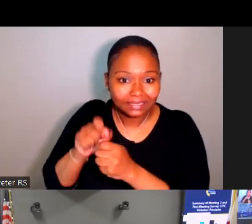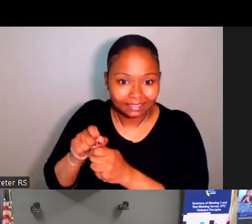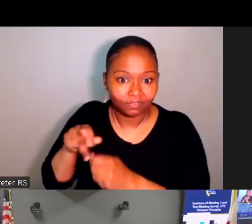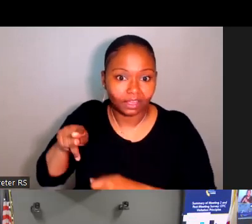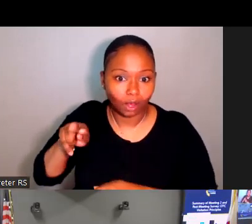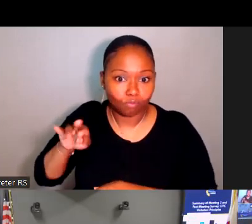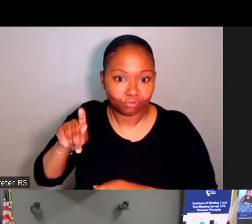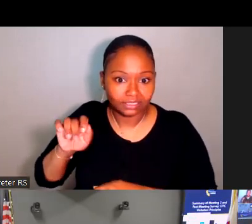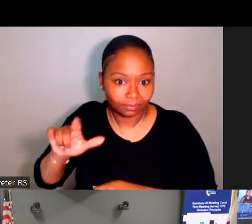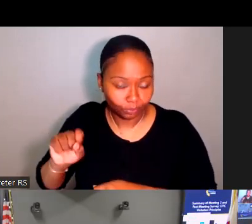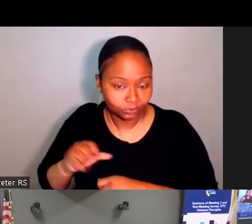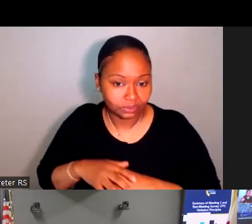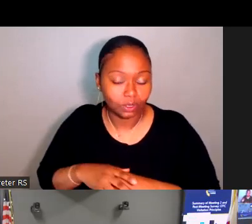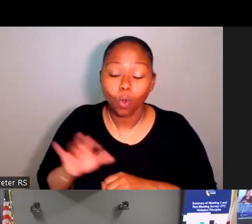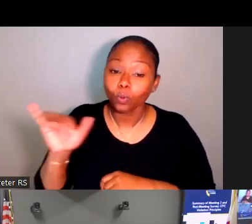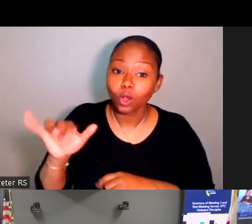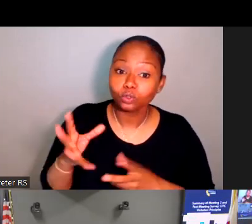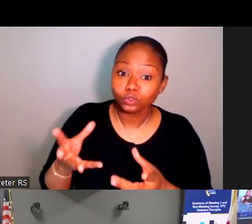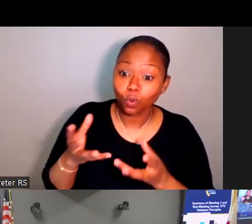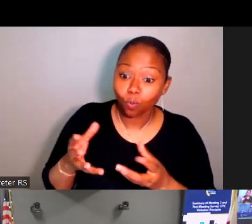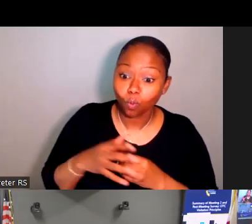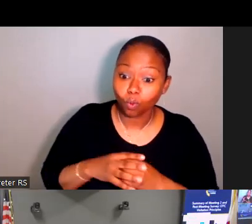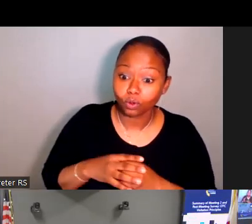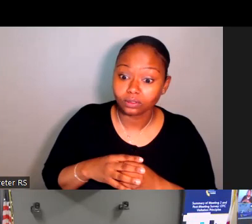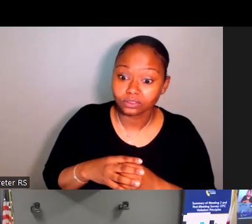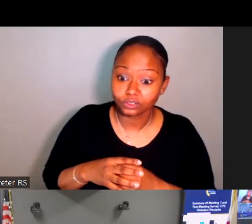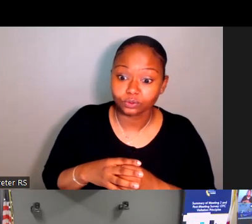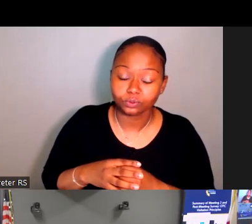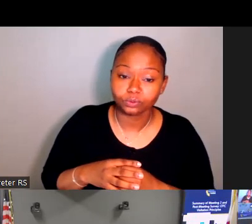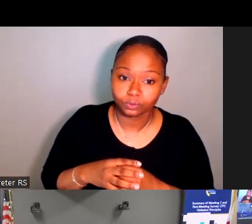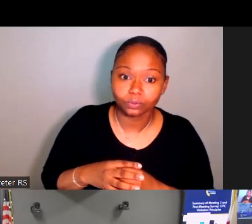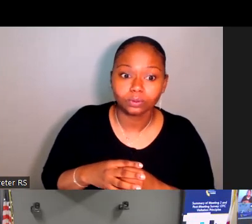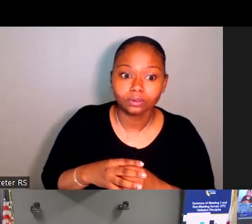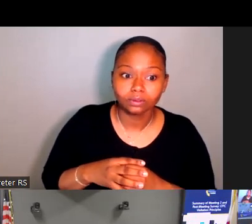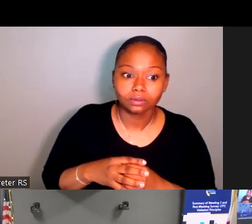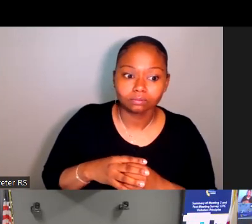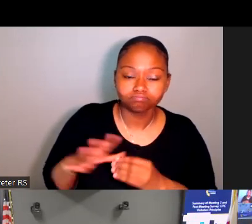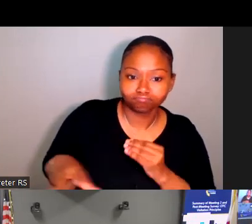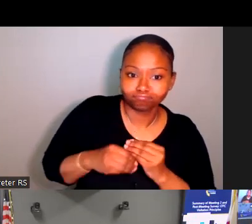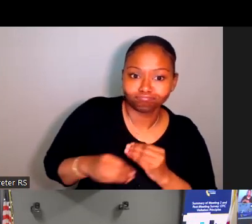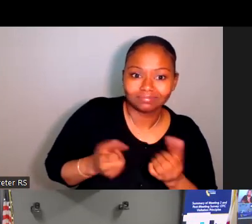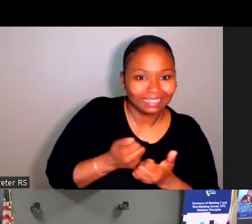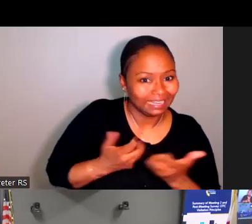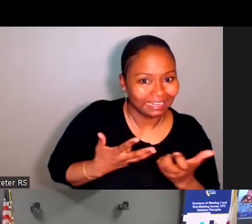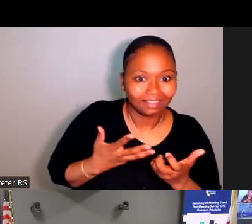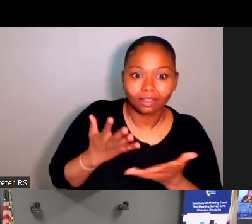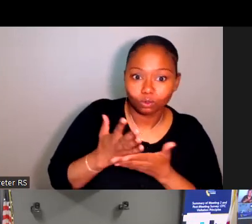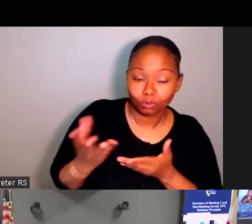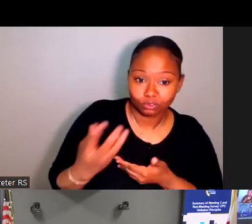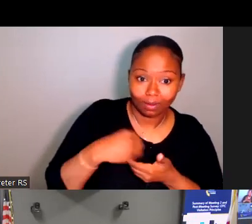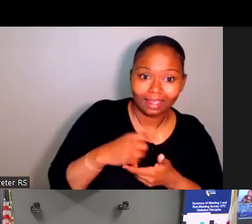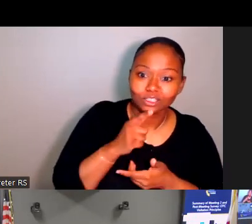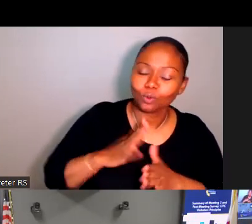to, capture any dissenting opinions or views in our report as well. So please do actively participate and speak